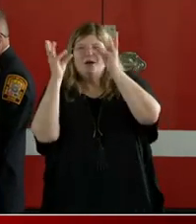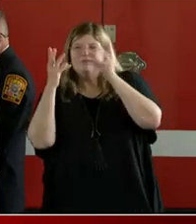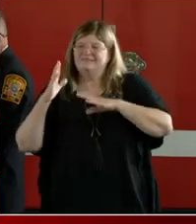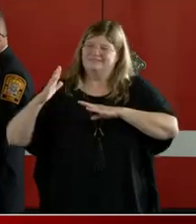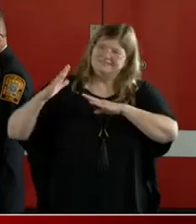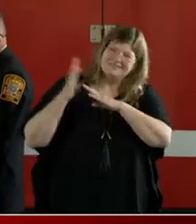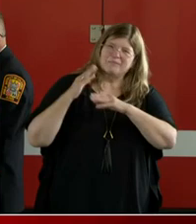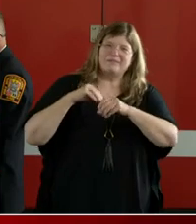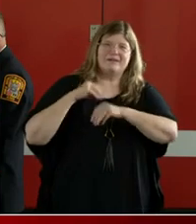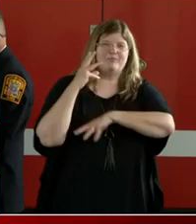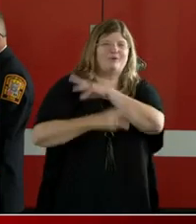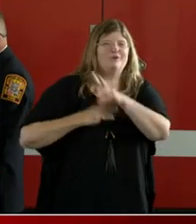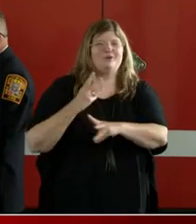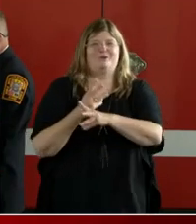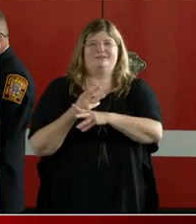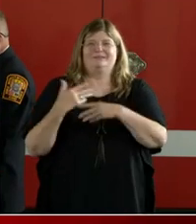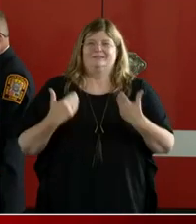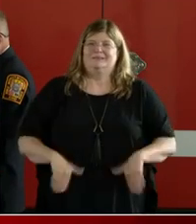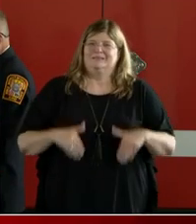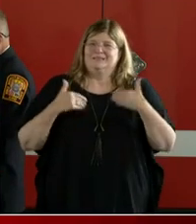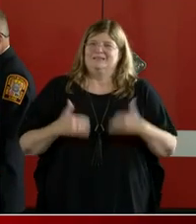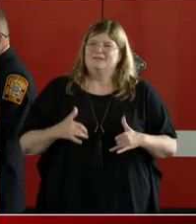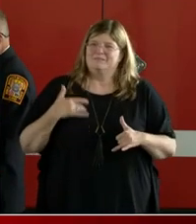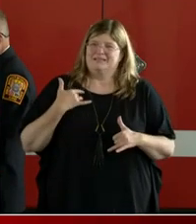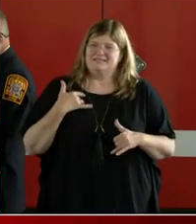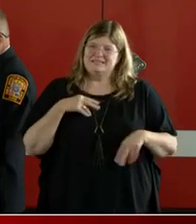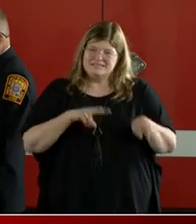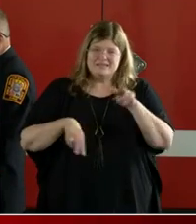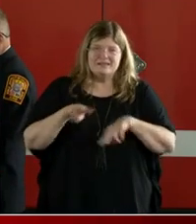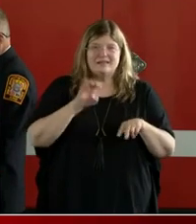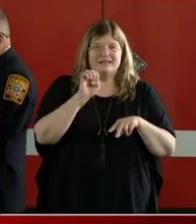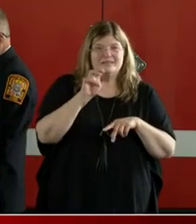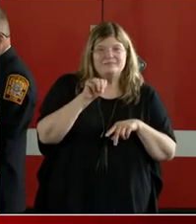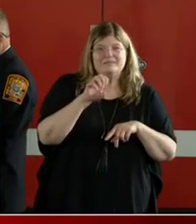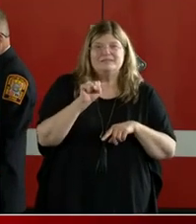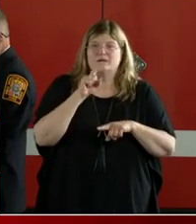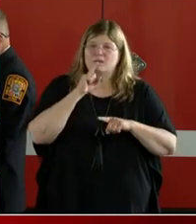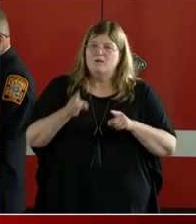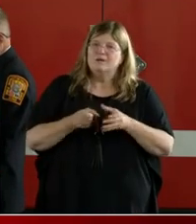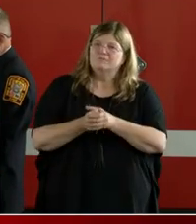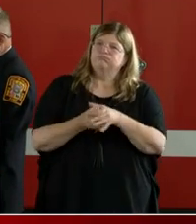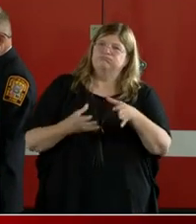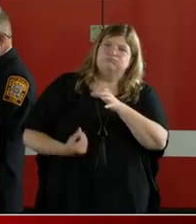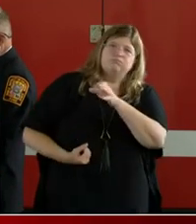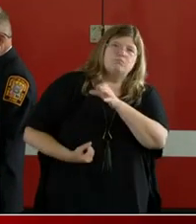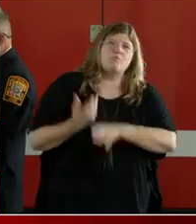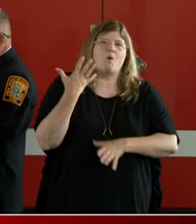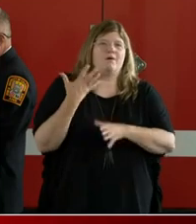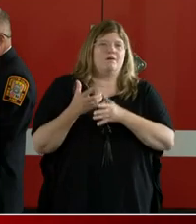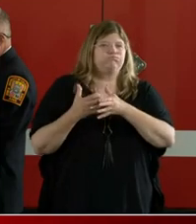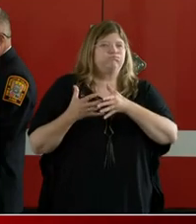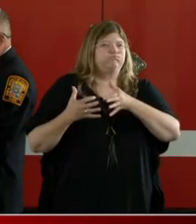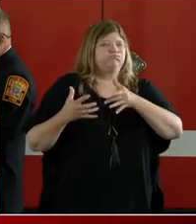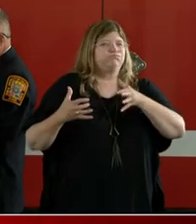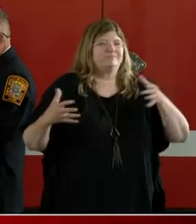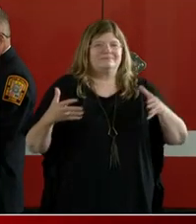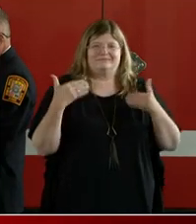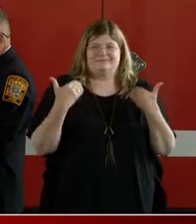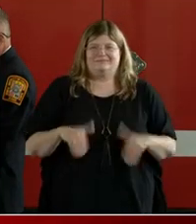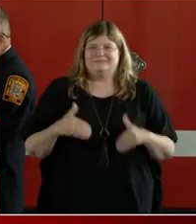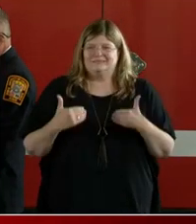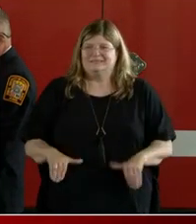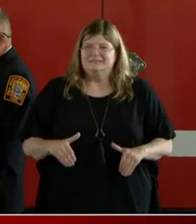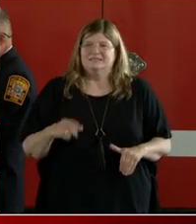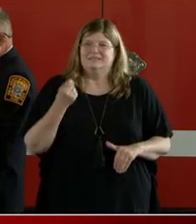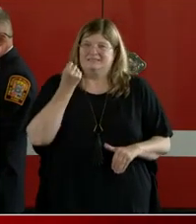We started looking at EMS and grew into an efficient organization, able to fulfill our mission with your help and that